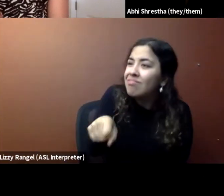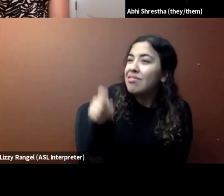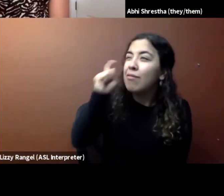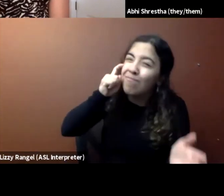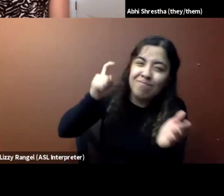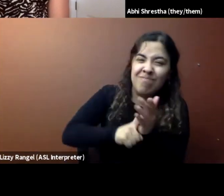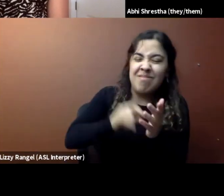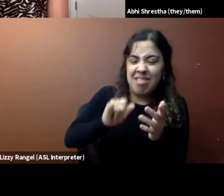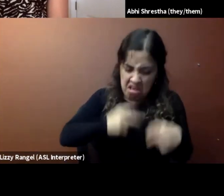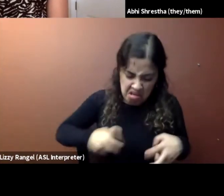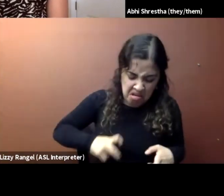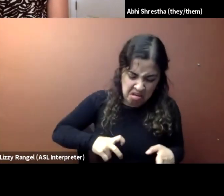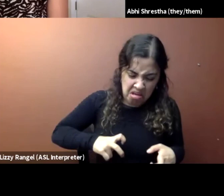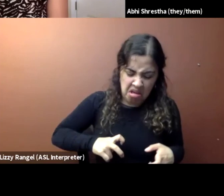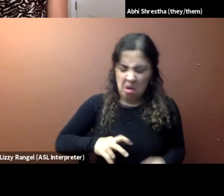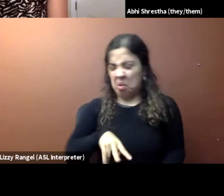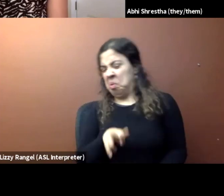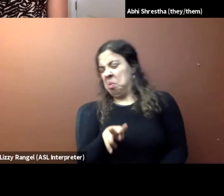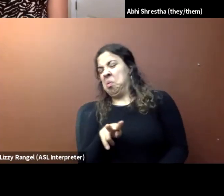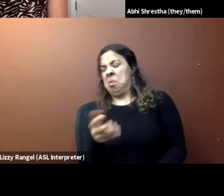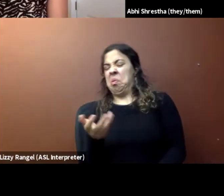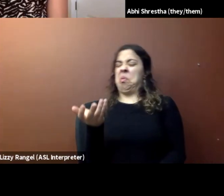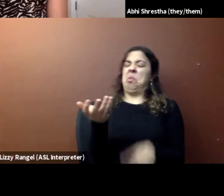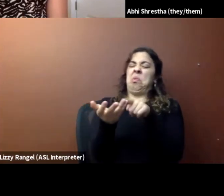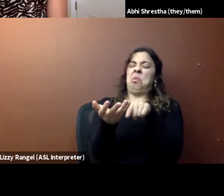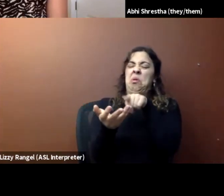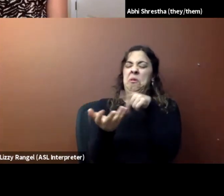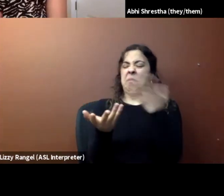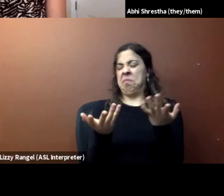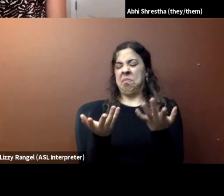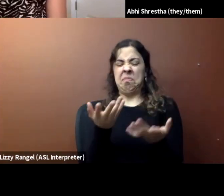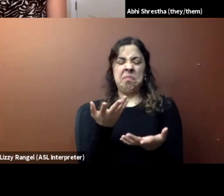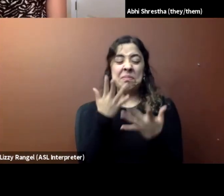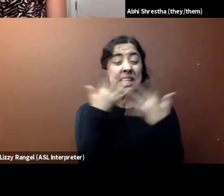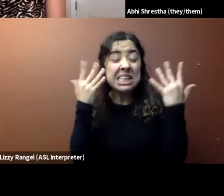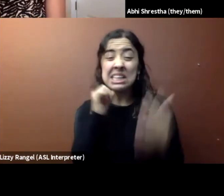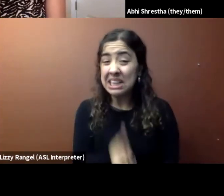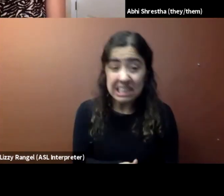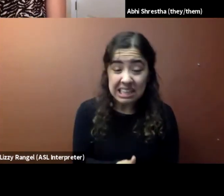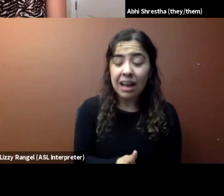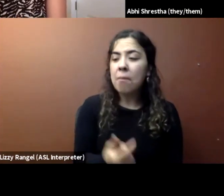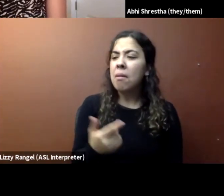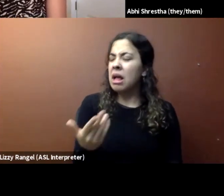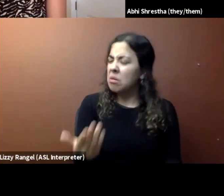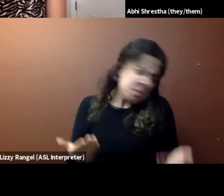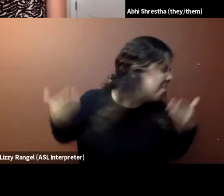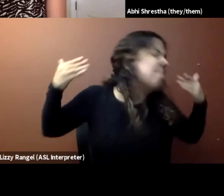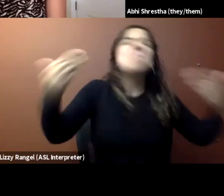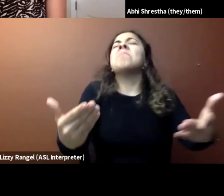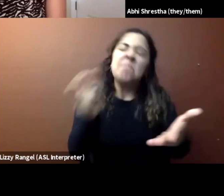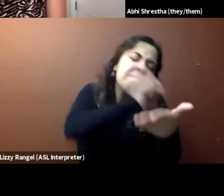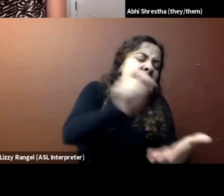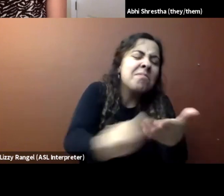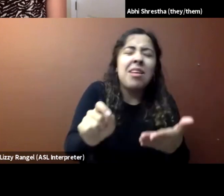really embrace in my work. I'm not afraid of the darkness, and I work